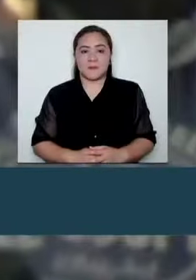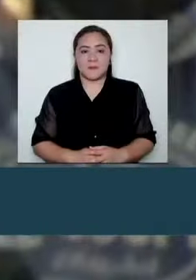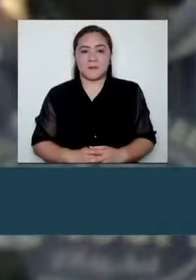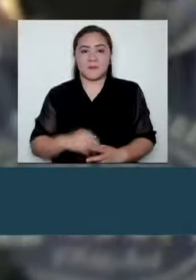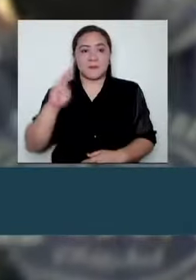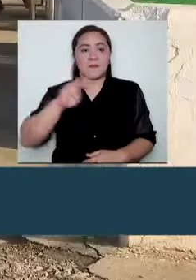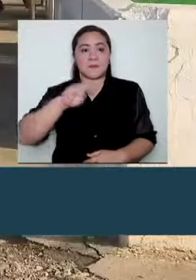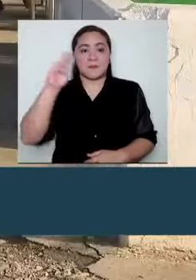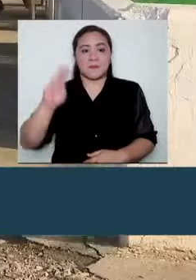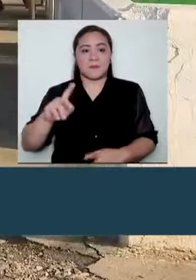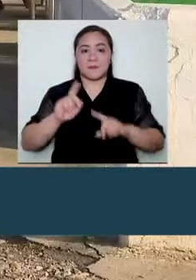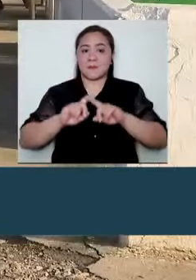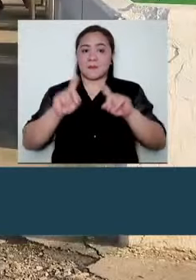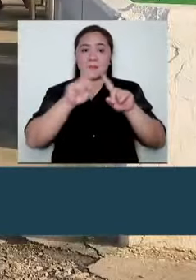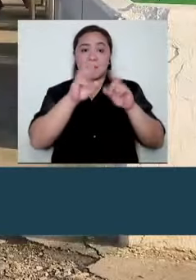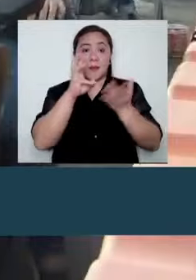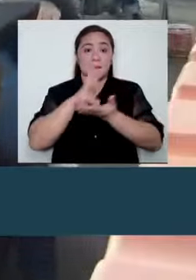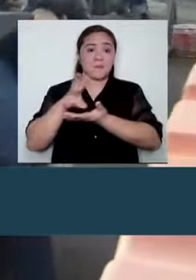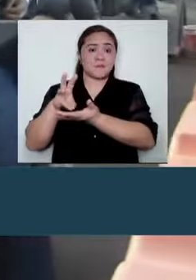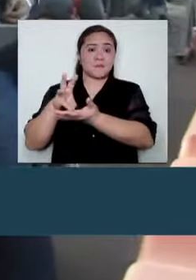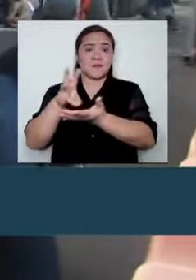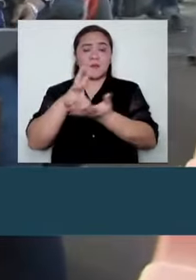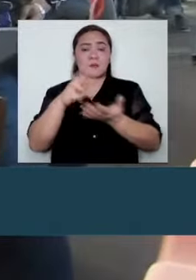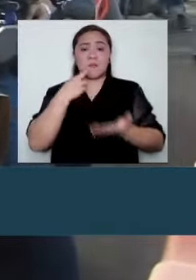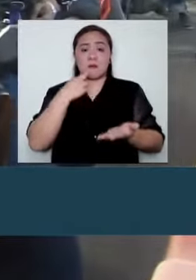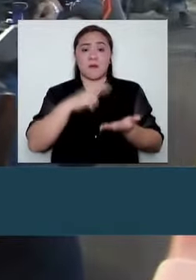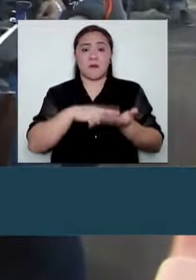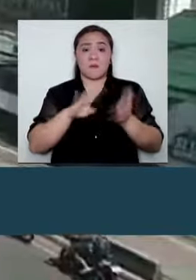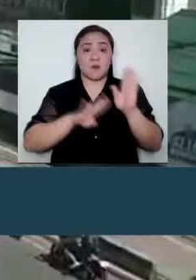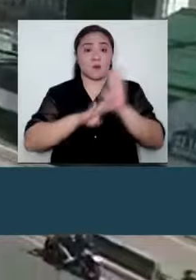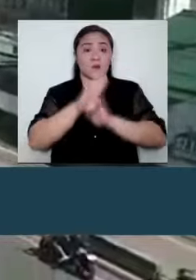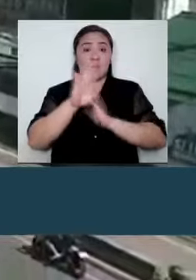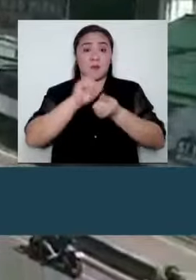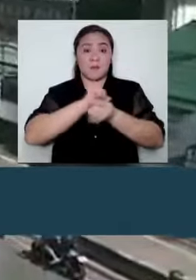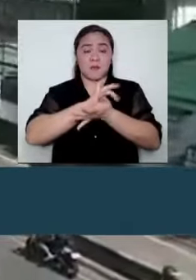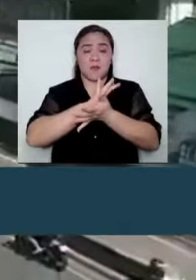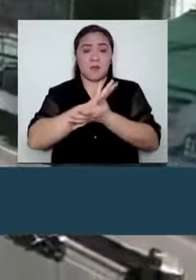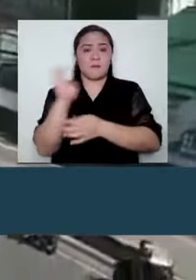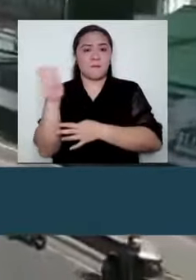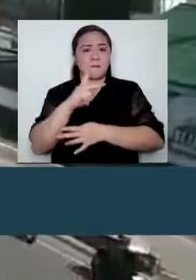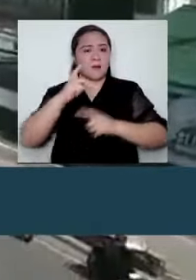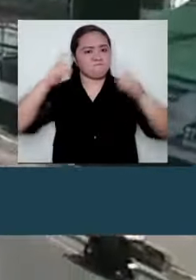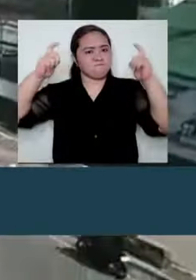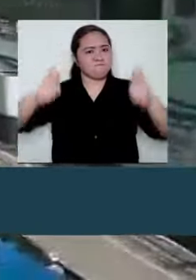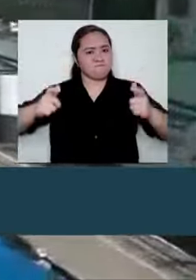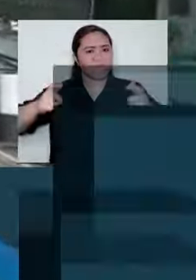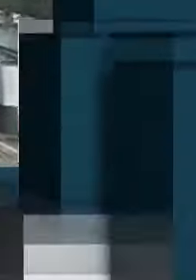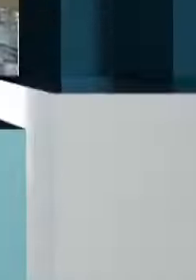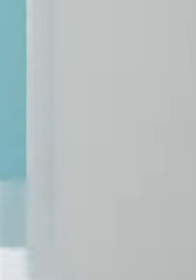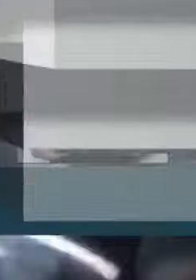Metro Manila and several areas reporting COVID-19 surges back under lockdown.